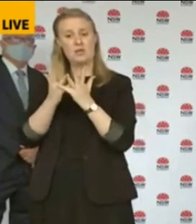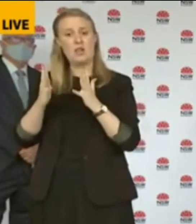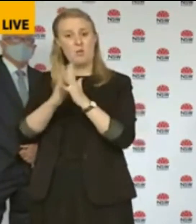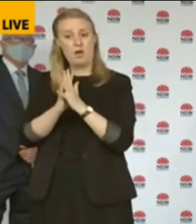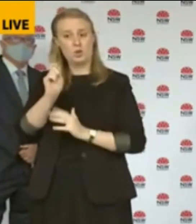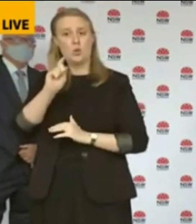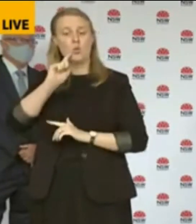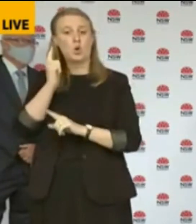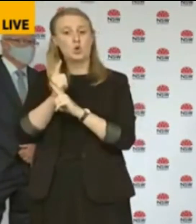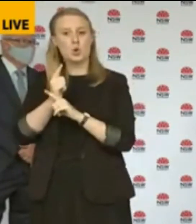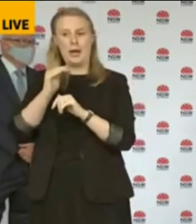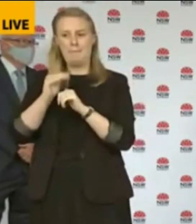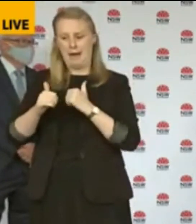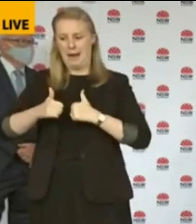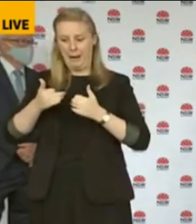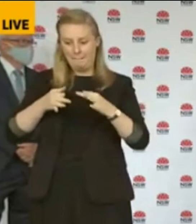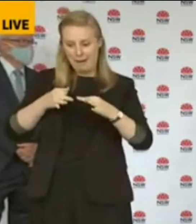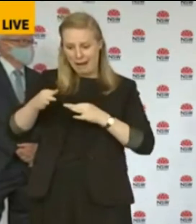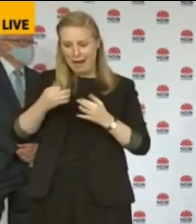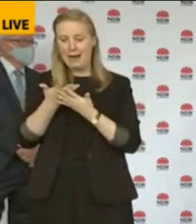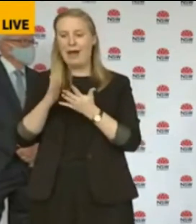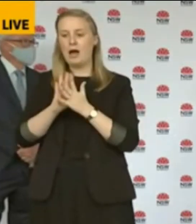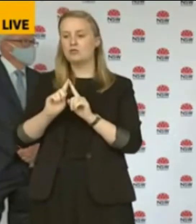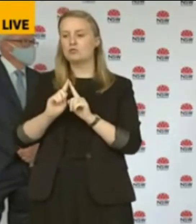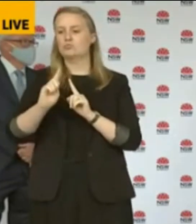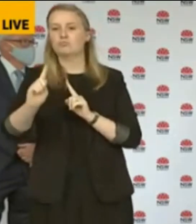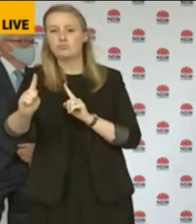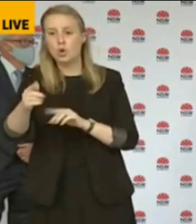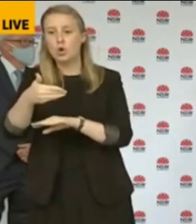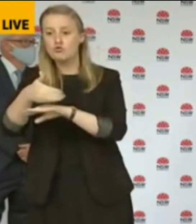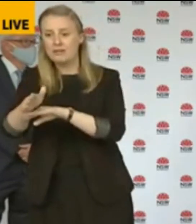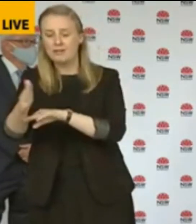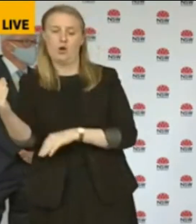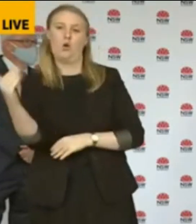have in place in relation to getting people to and from the test in a